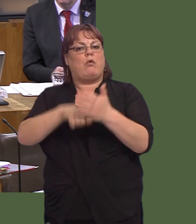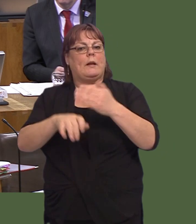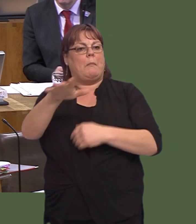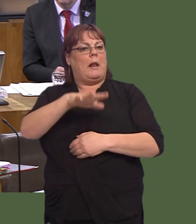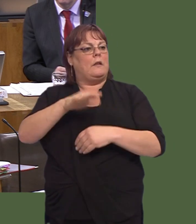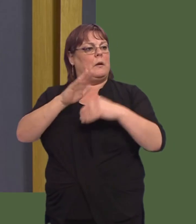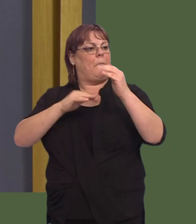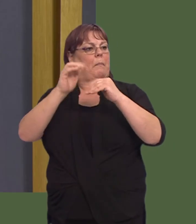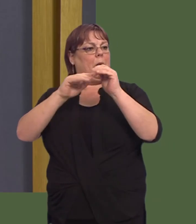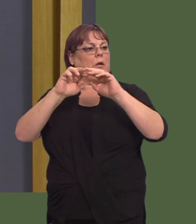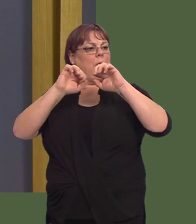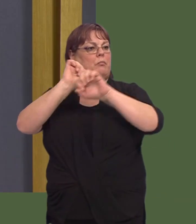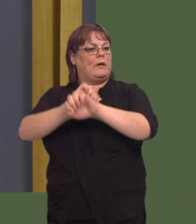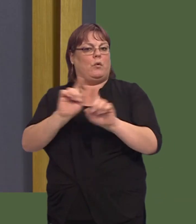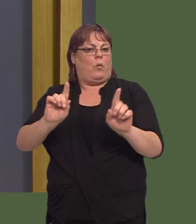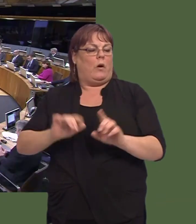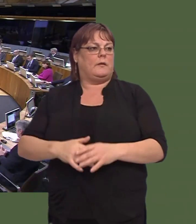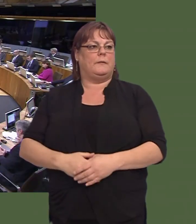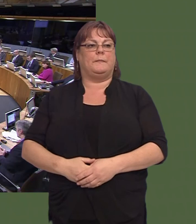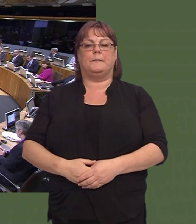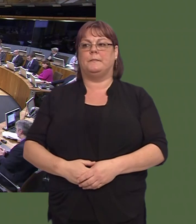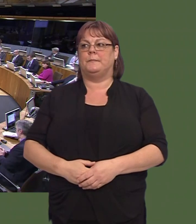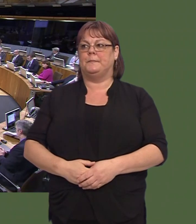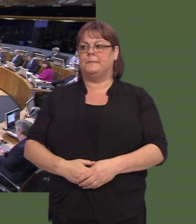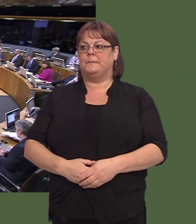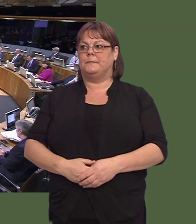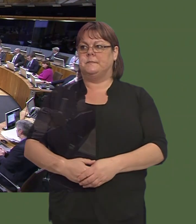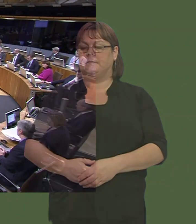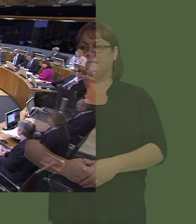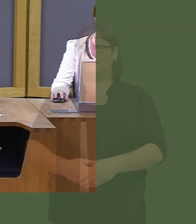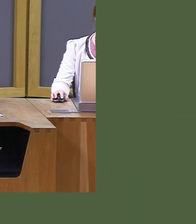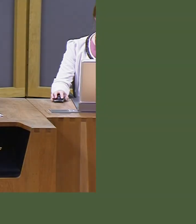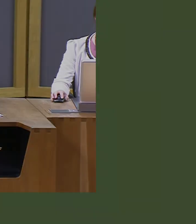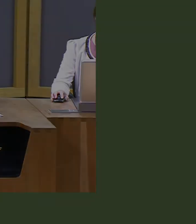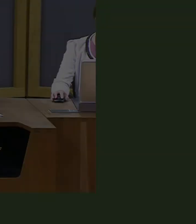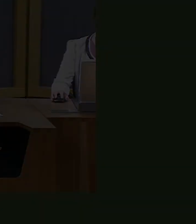place for a prison. Diolch i'r Prif Weinidog. Thank you, First Minister. Question.